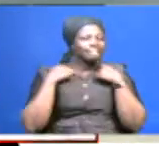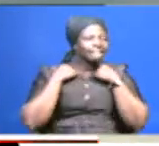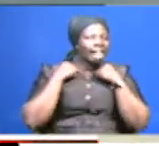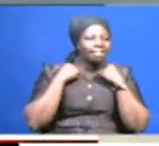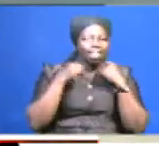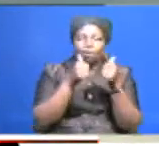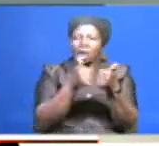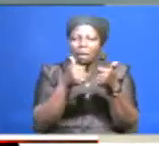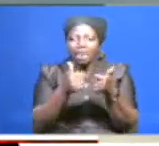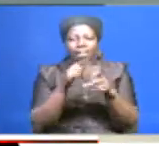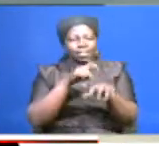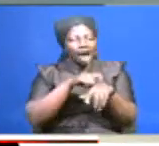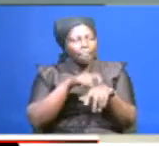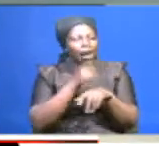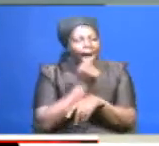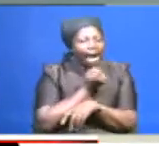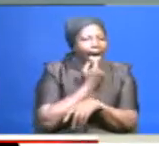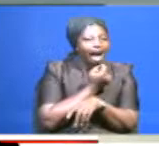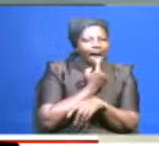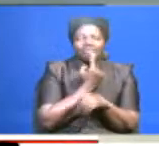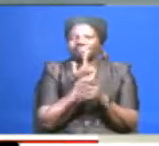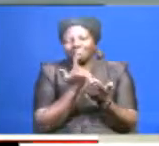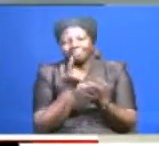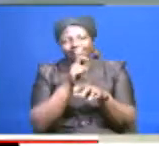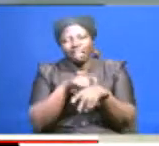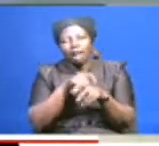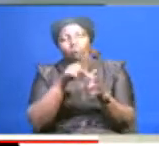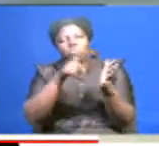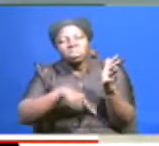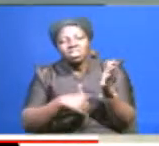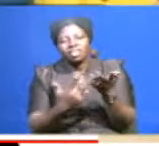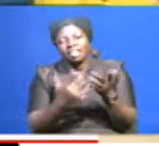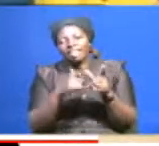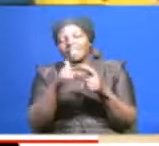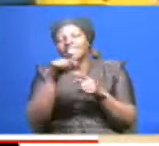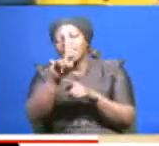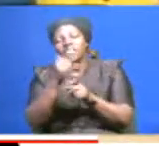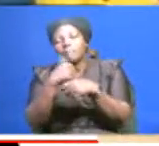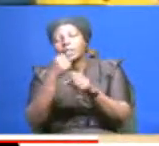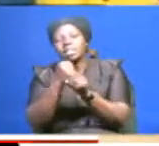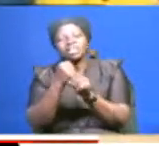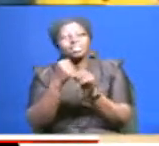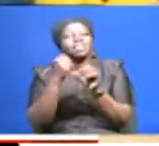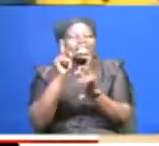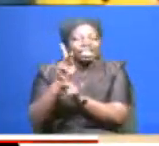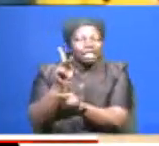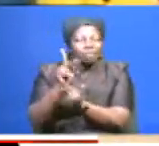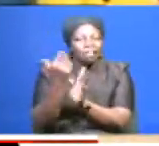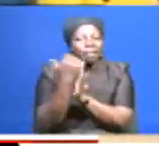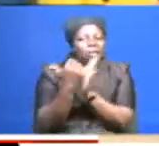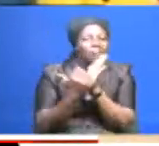kumesa dawa ikifika ni saa ngapi, heri anaweka hiyo diary.